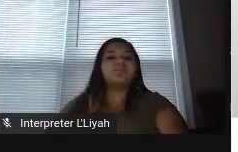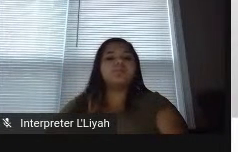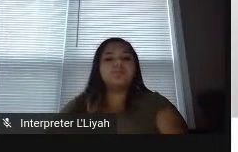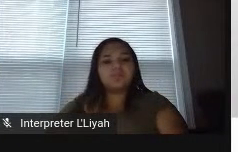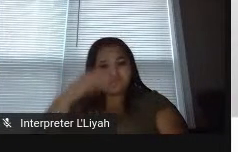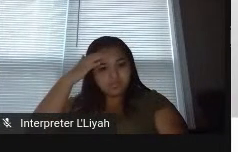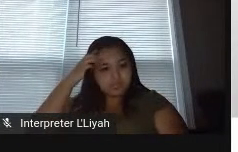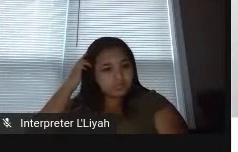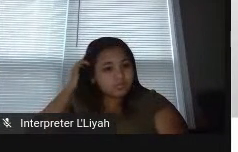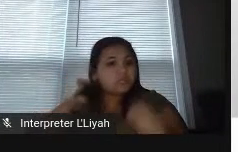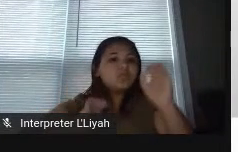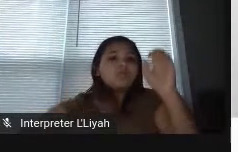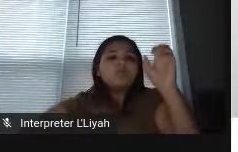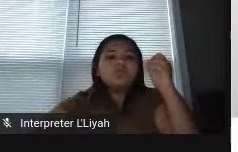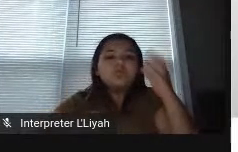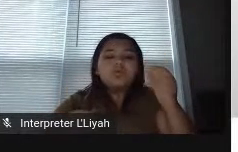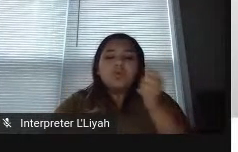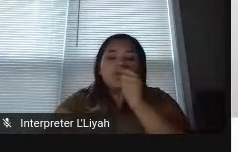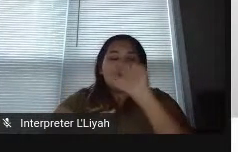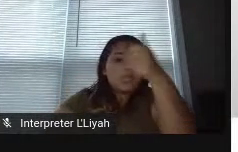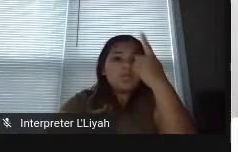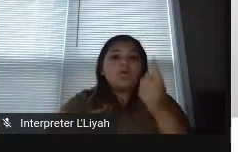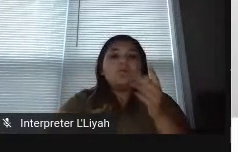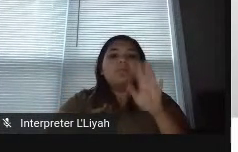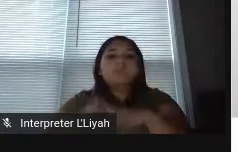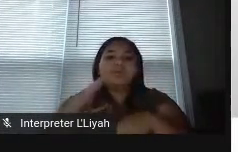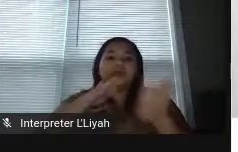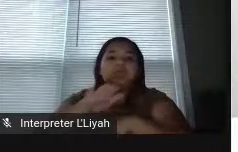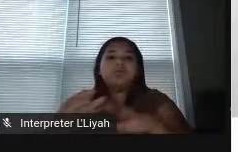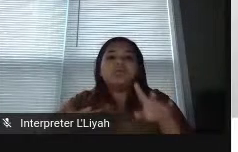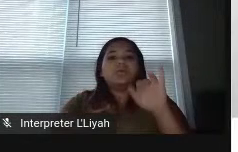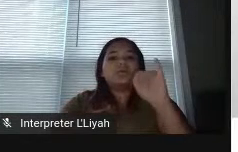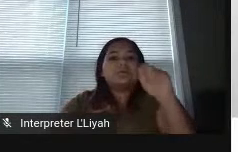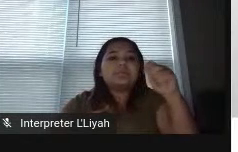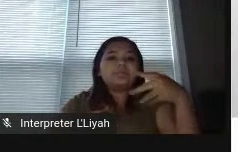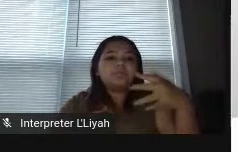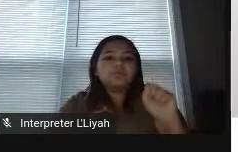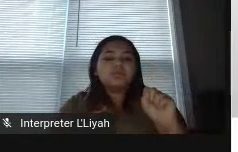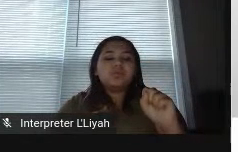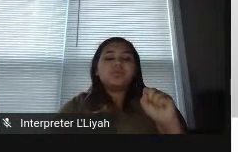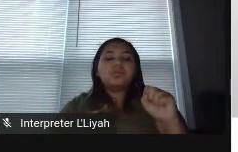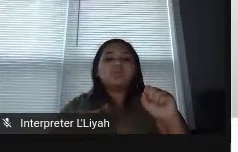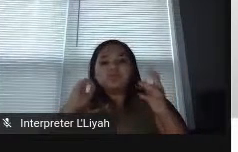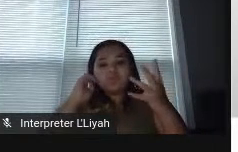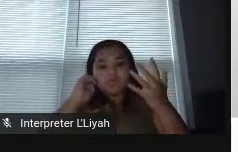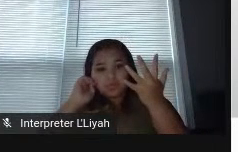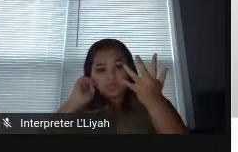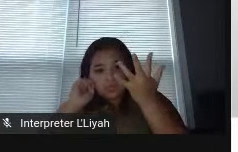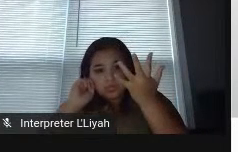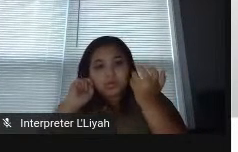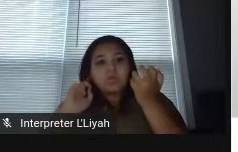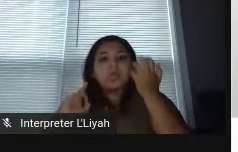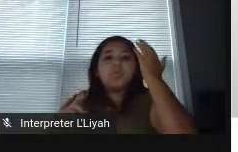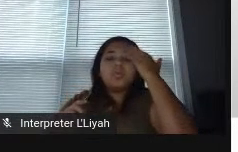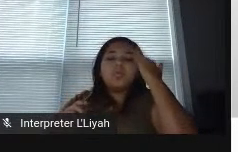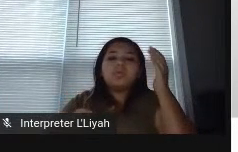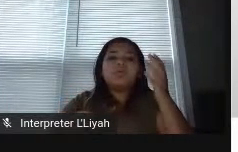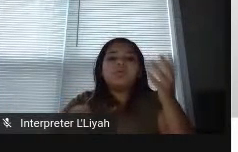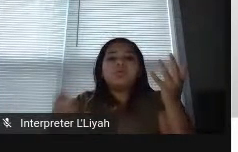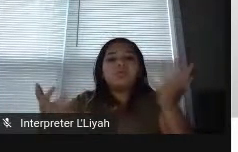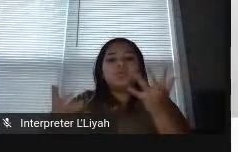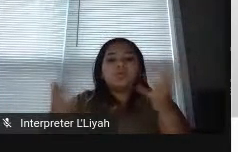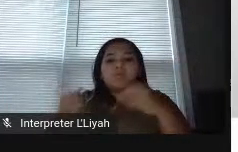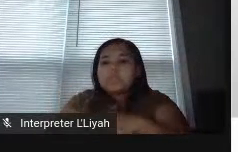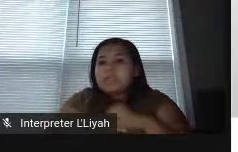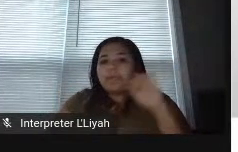hear. So the other ones are basically tips for you parents. So you want to know the terms of what's going to